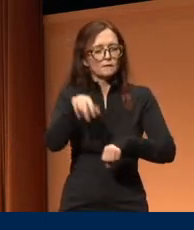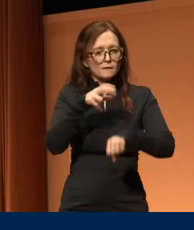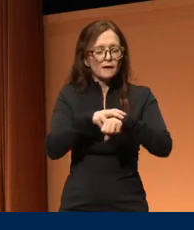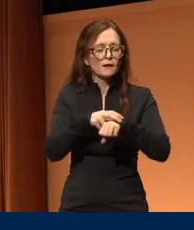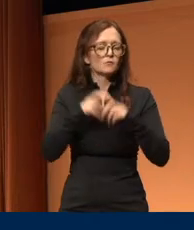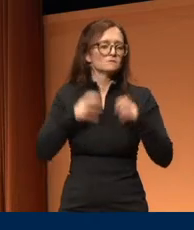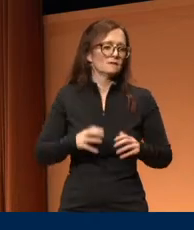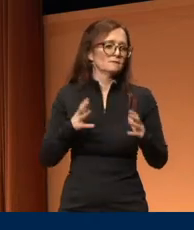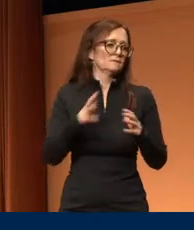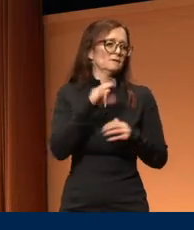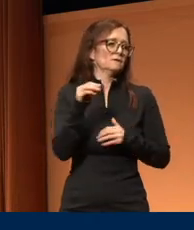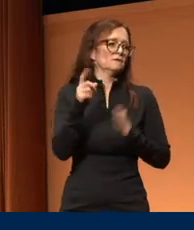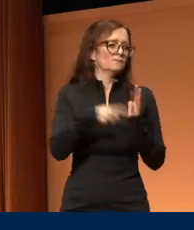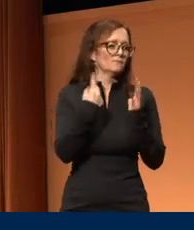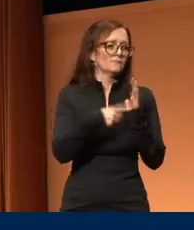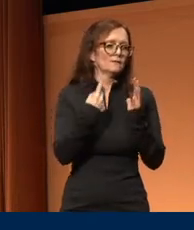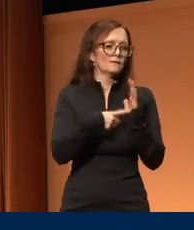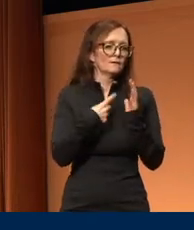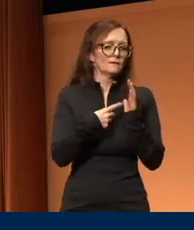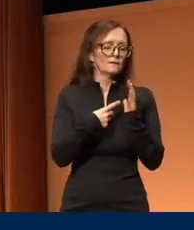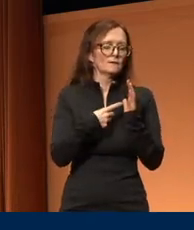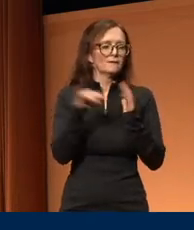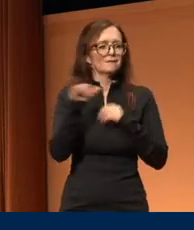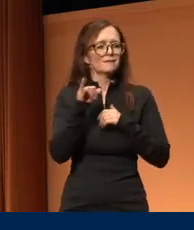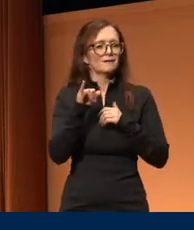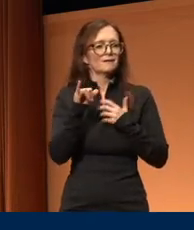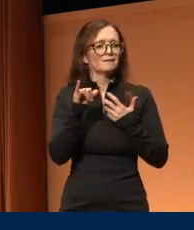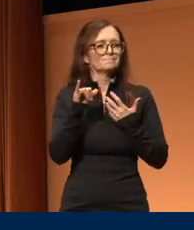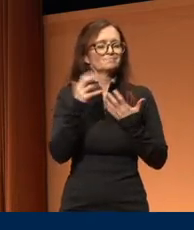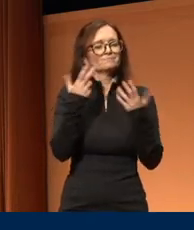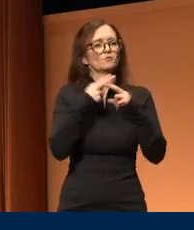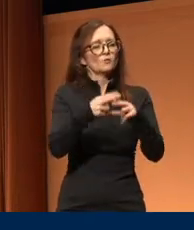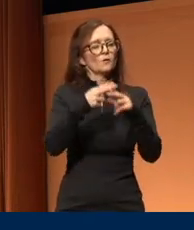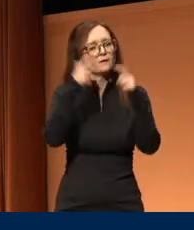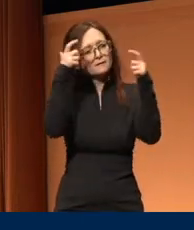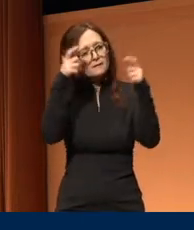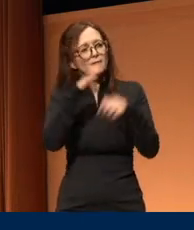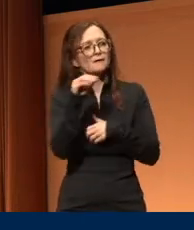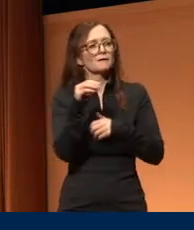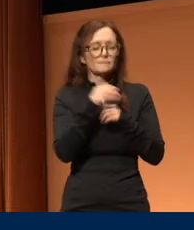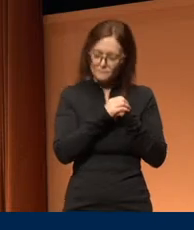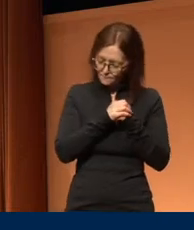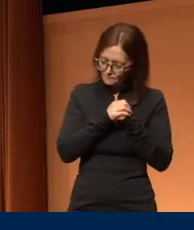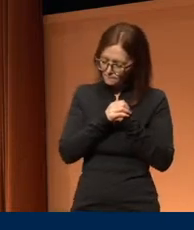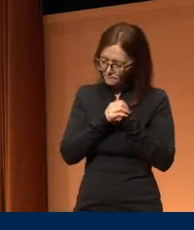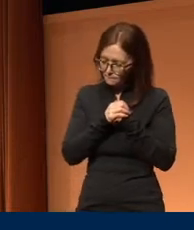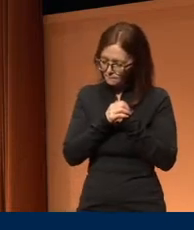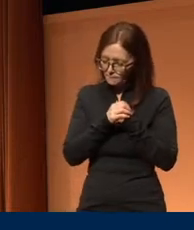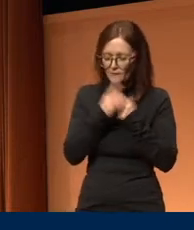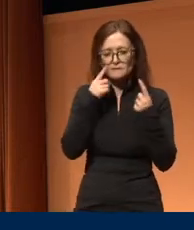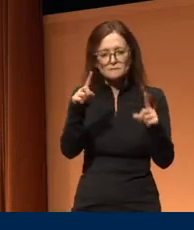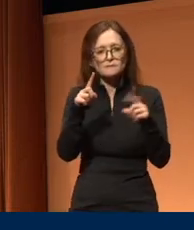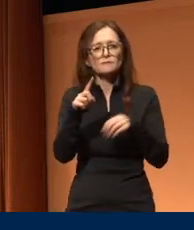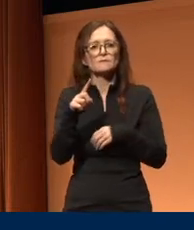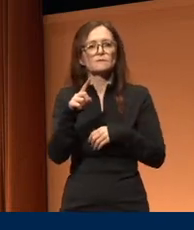Citizens' Assemblies are sometimes described as a jewel in the crown of deliberative assemblies because they have been conducted successfully on multiple issues